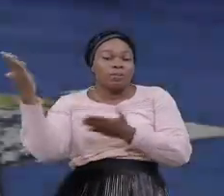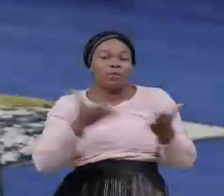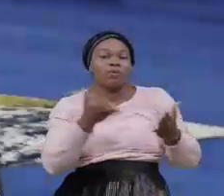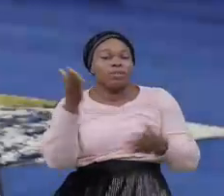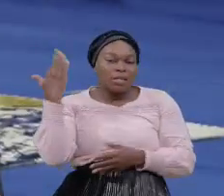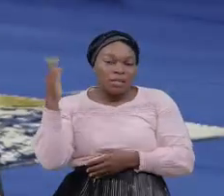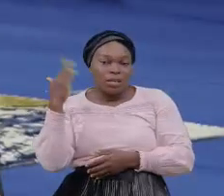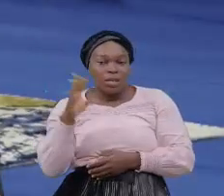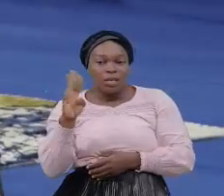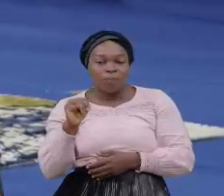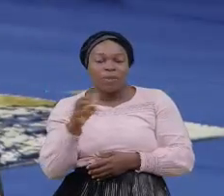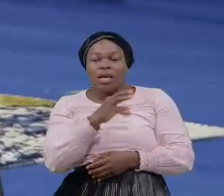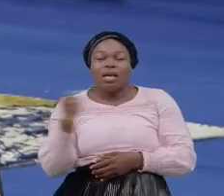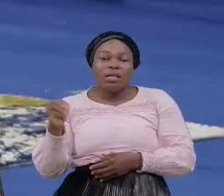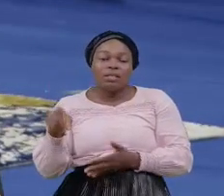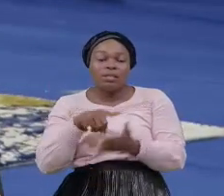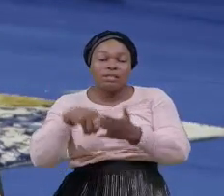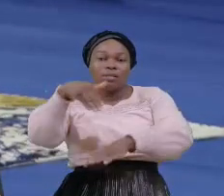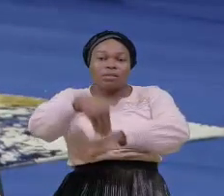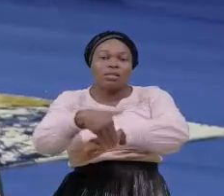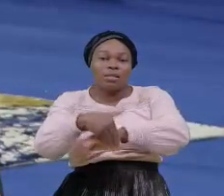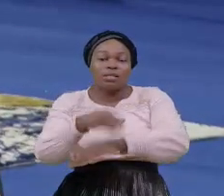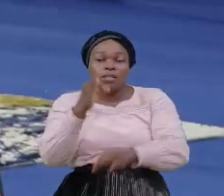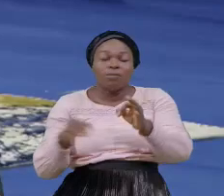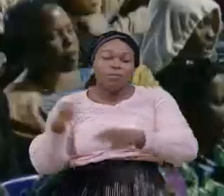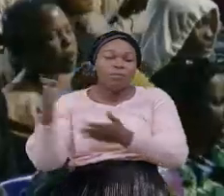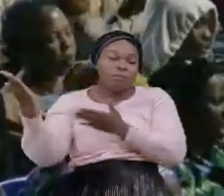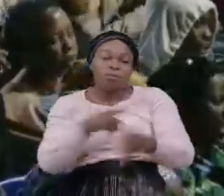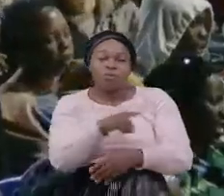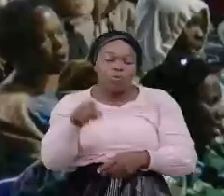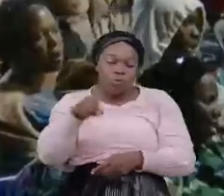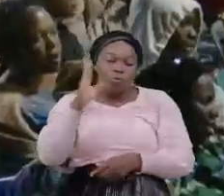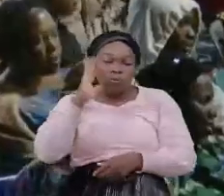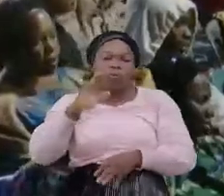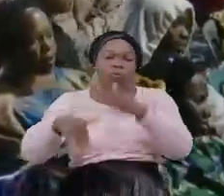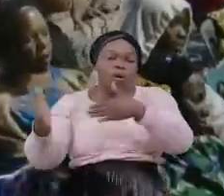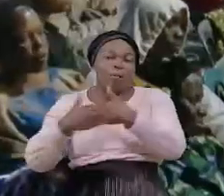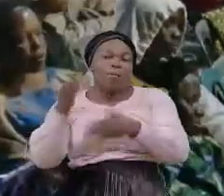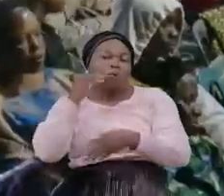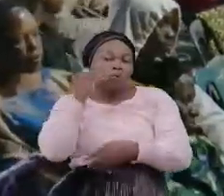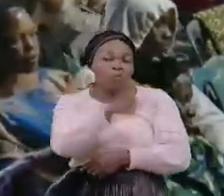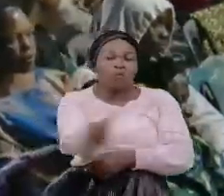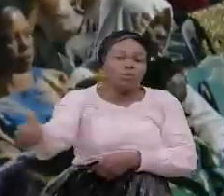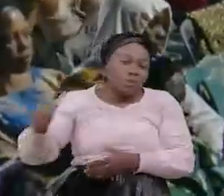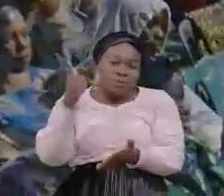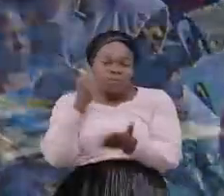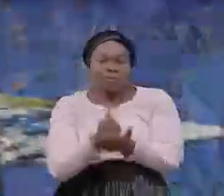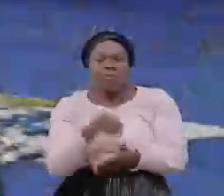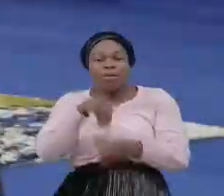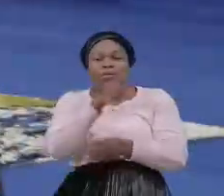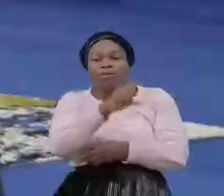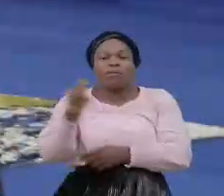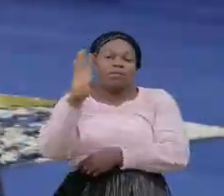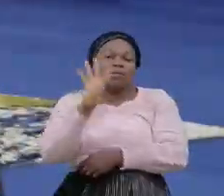you, you'll walk home by yourself. Yeah. And in verse 4, it says in